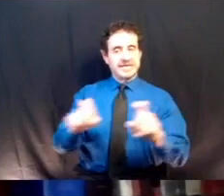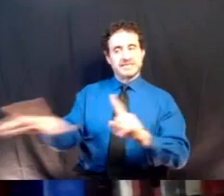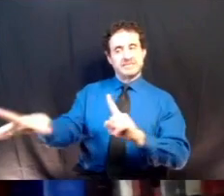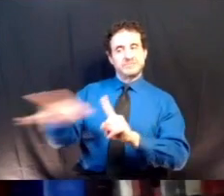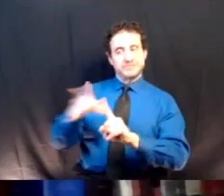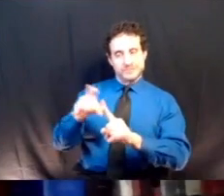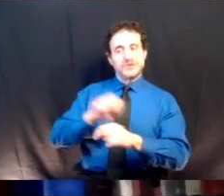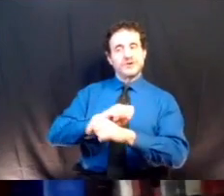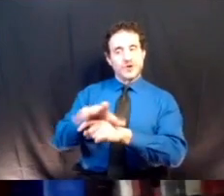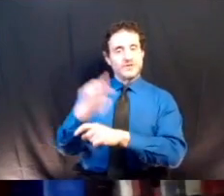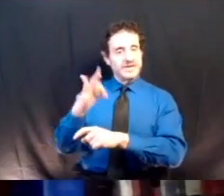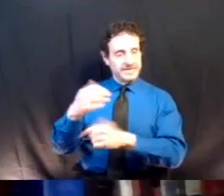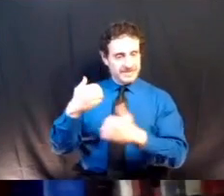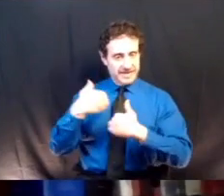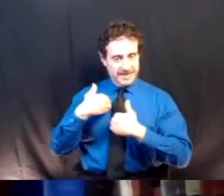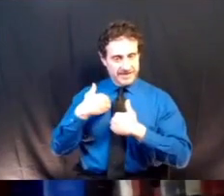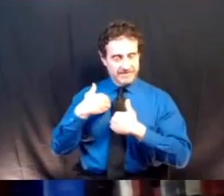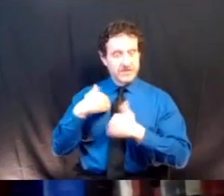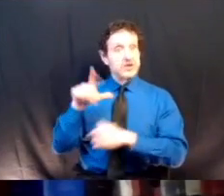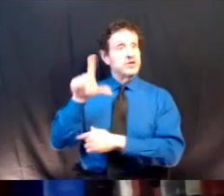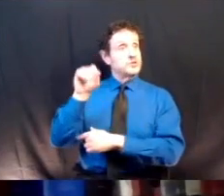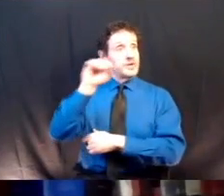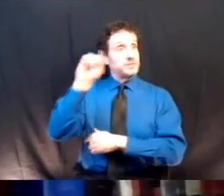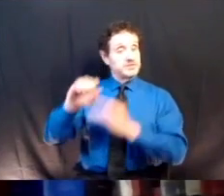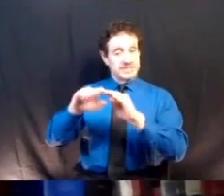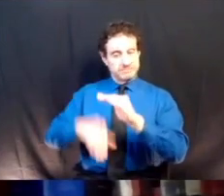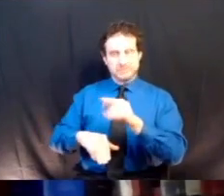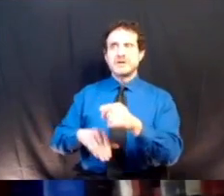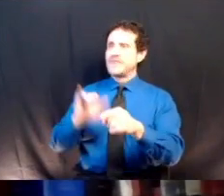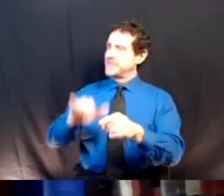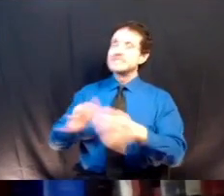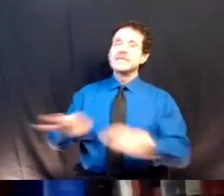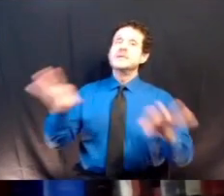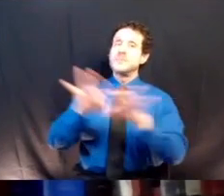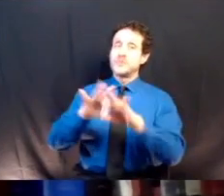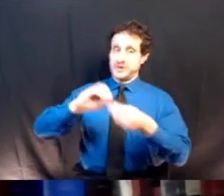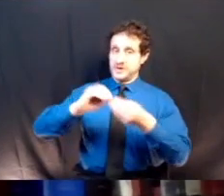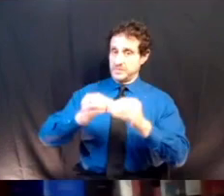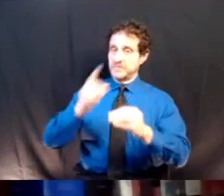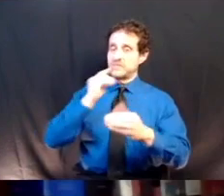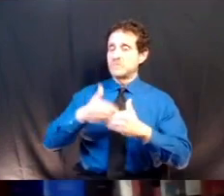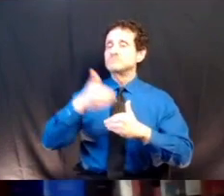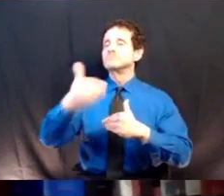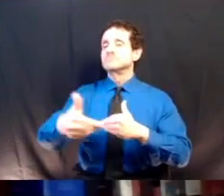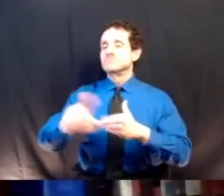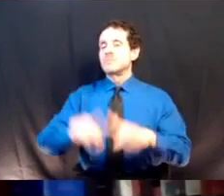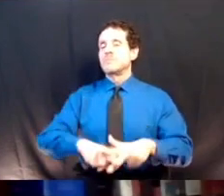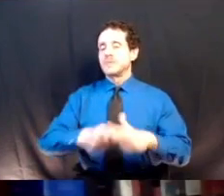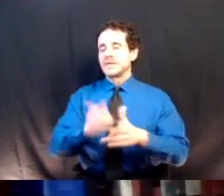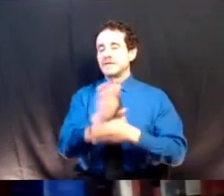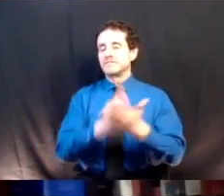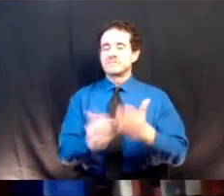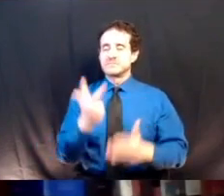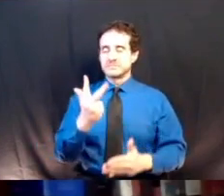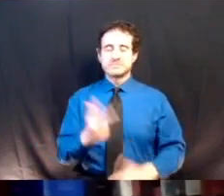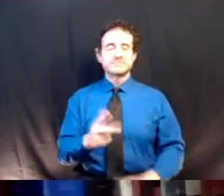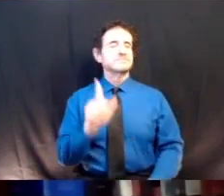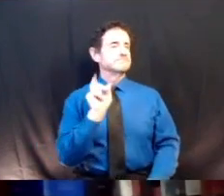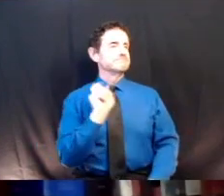gating factor for moving into the next phase. And yet at the same time, Governor, I have multiple questions about